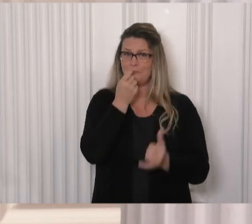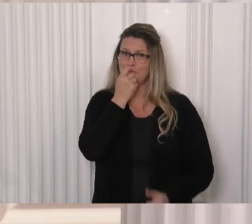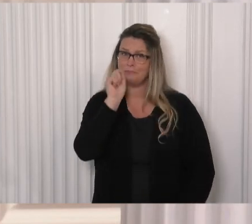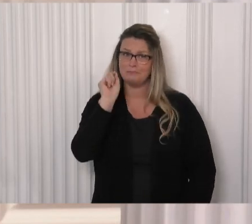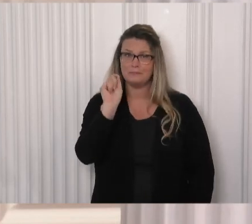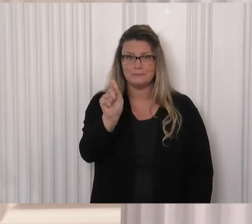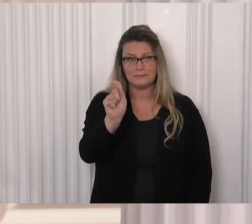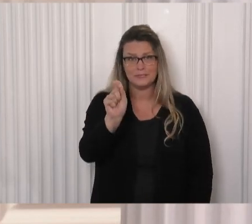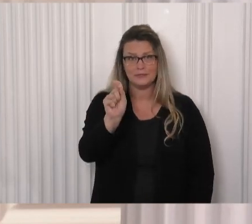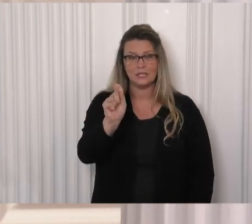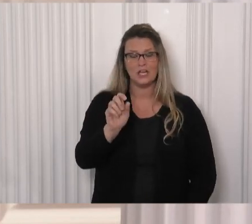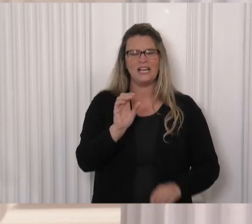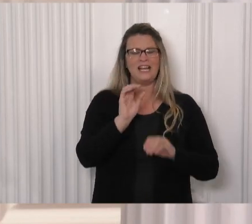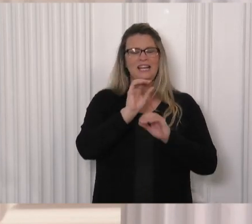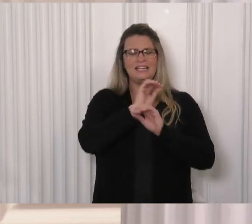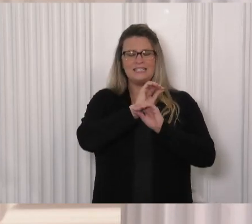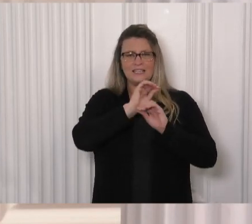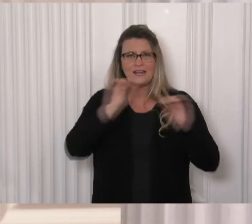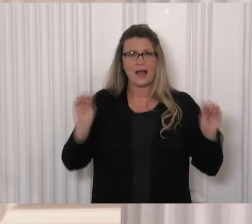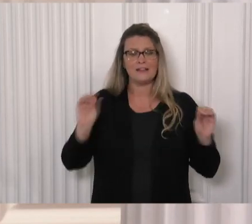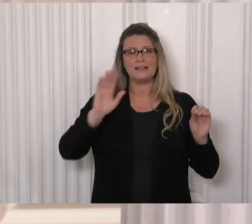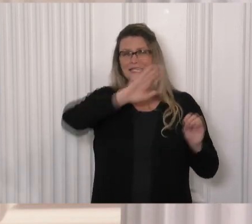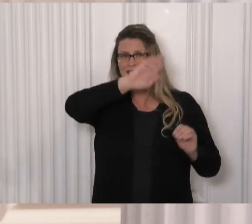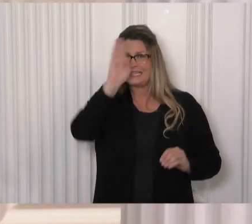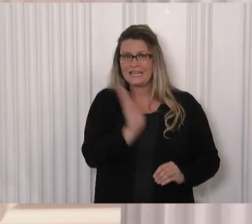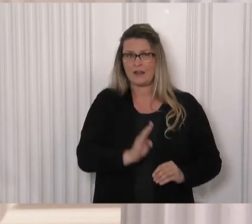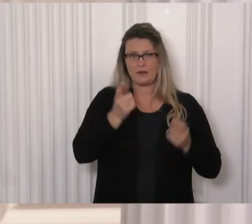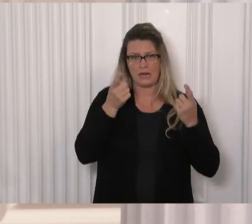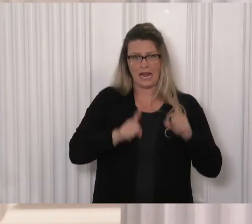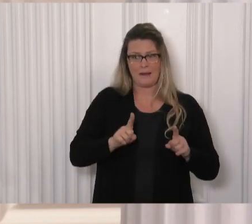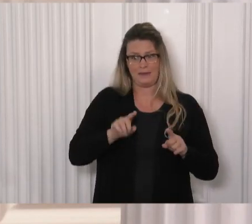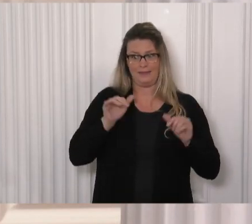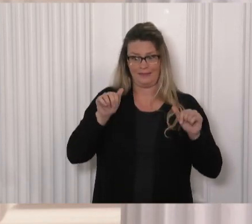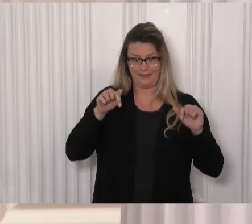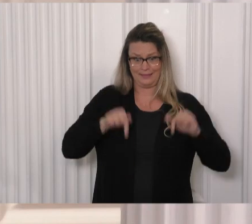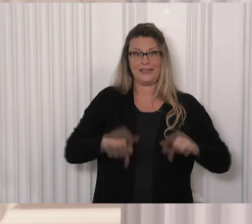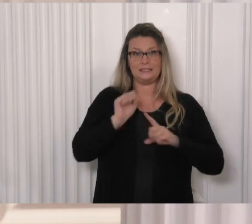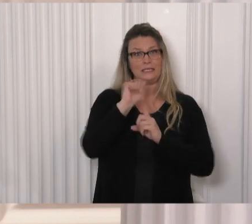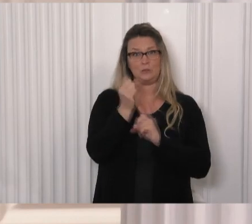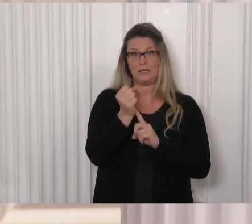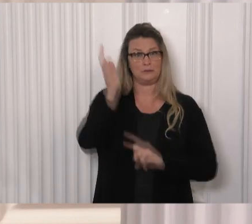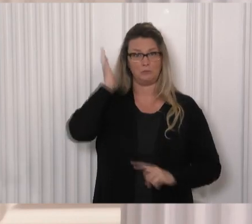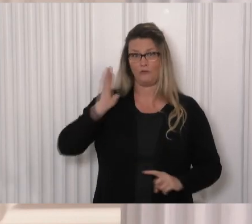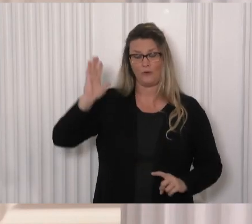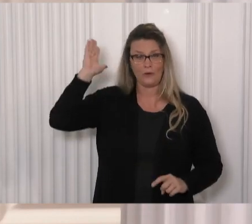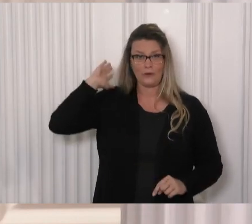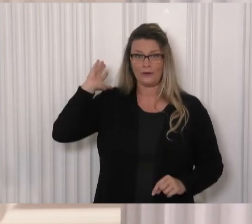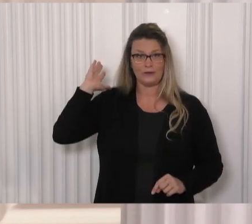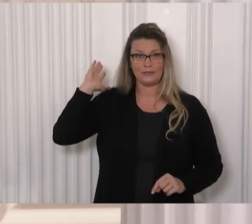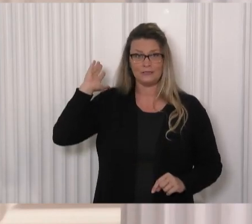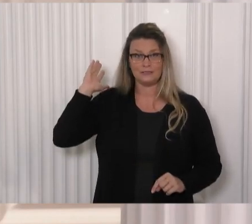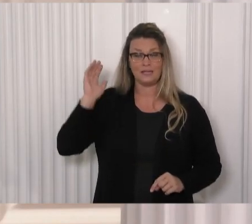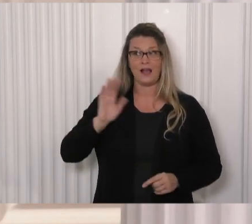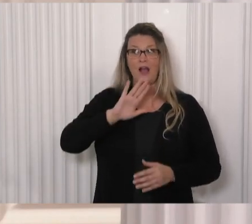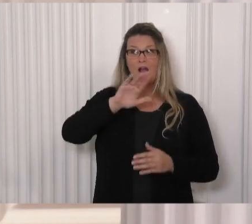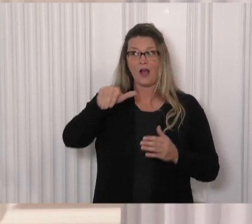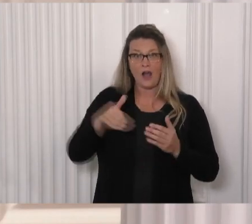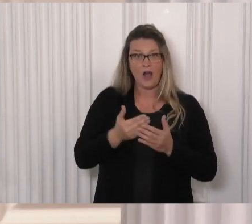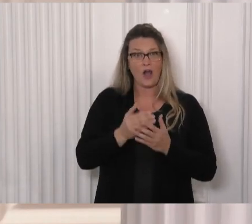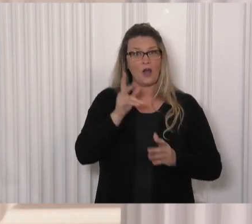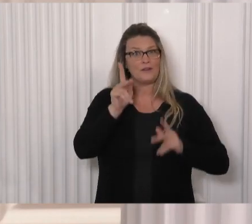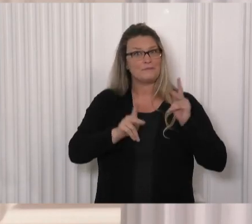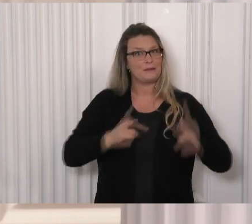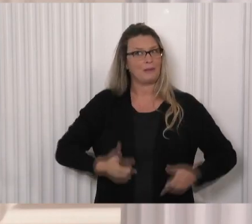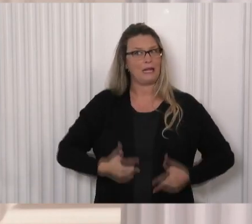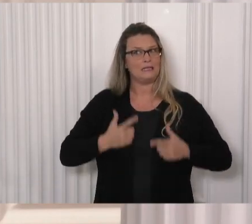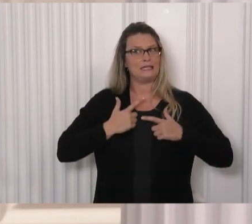is no event ever in the history of time that has been like this to all the living people that live in the